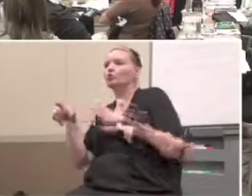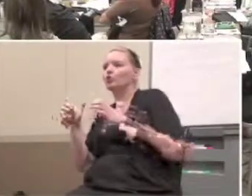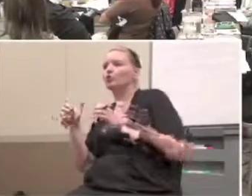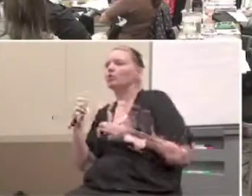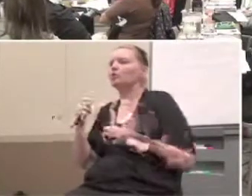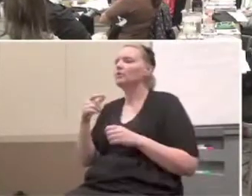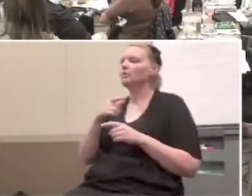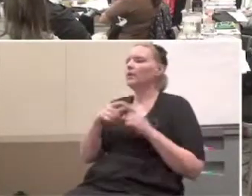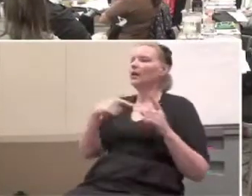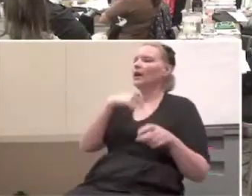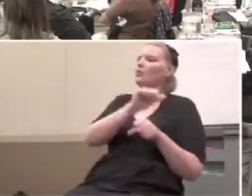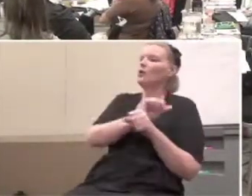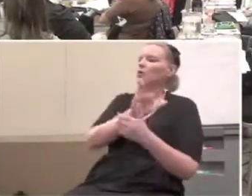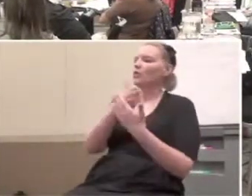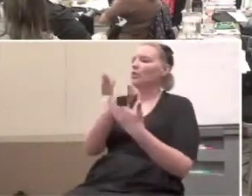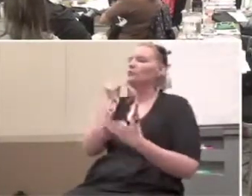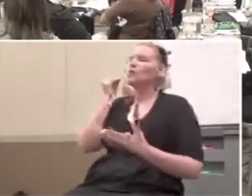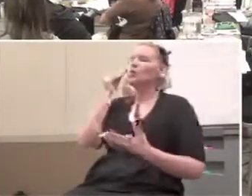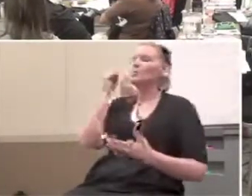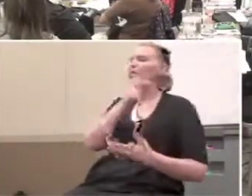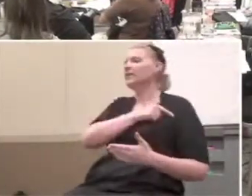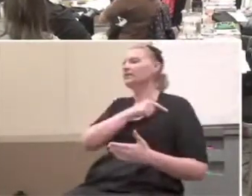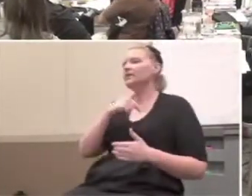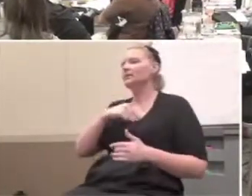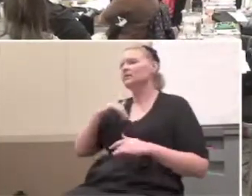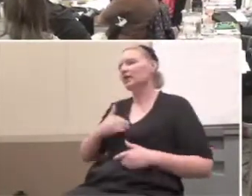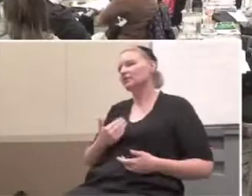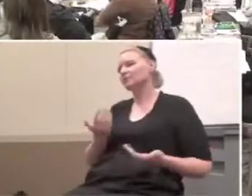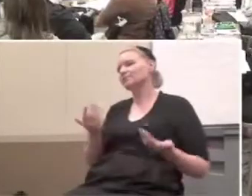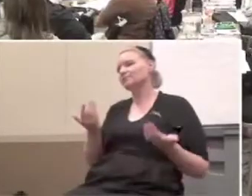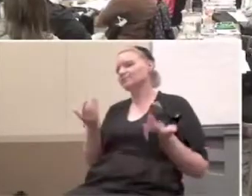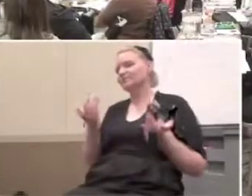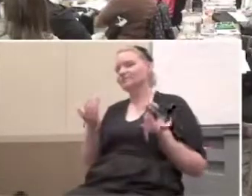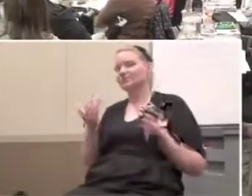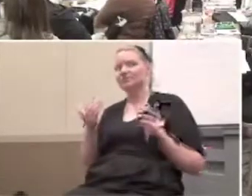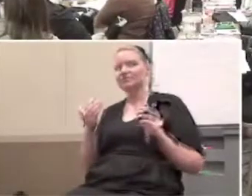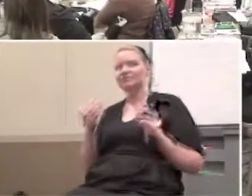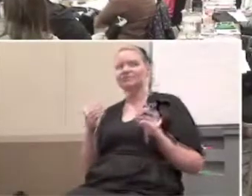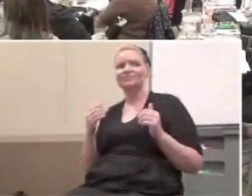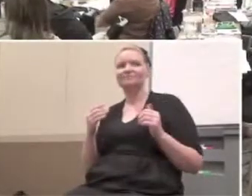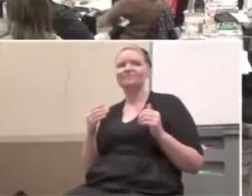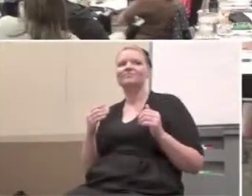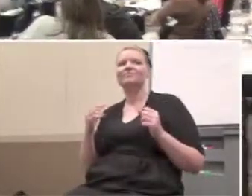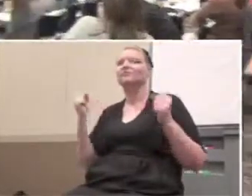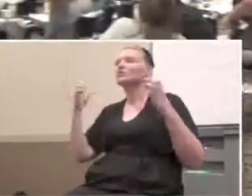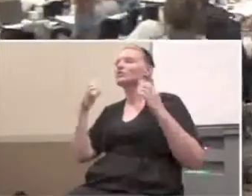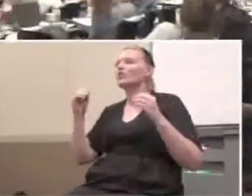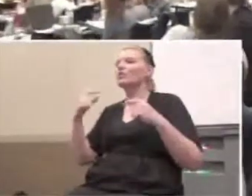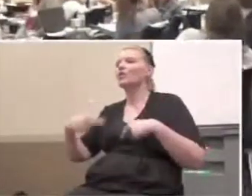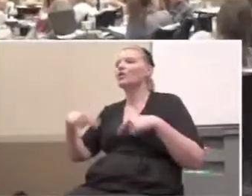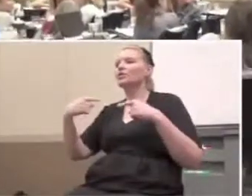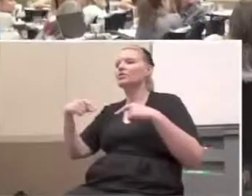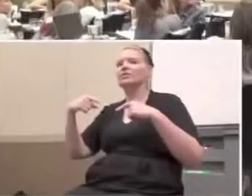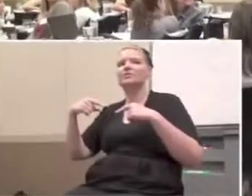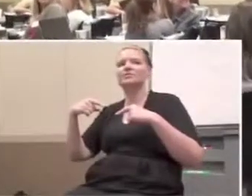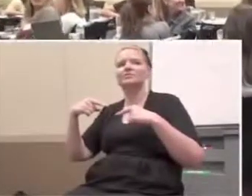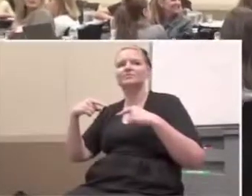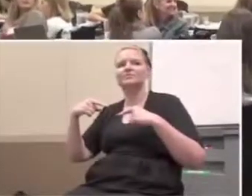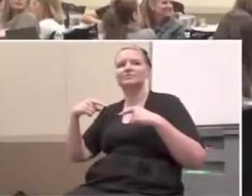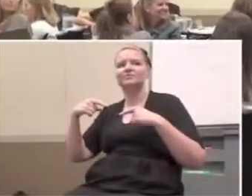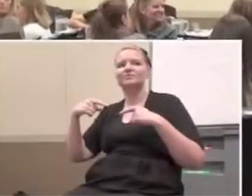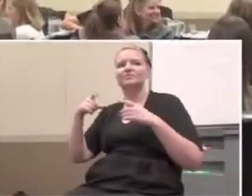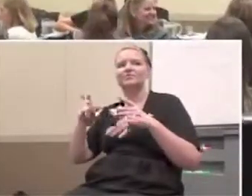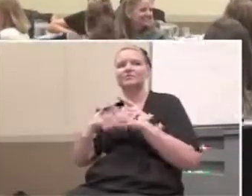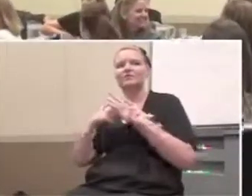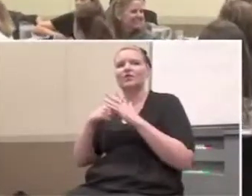work and I'm tired. So our argument, it started with